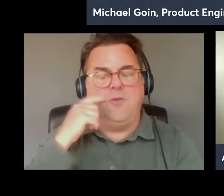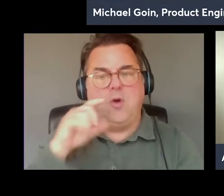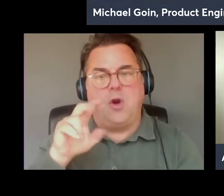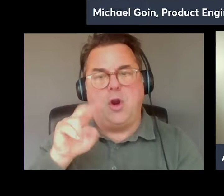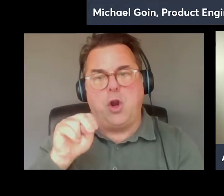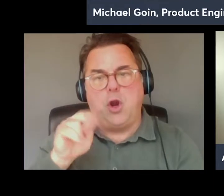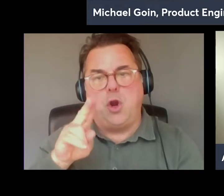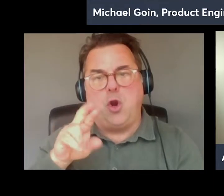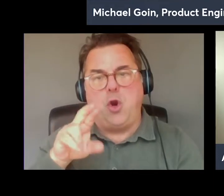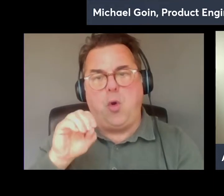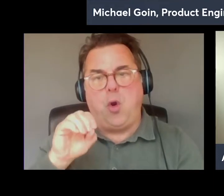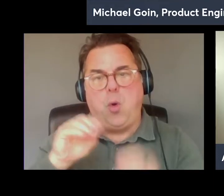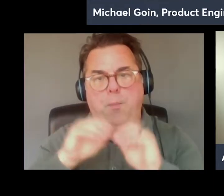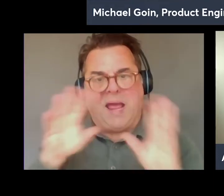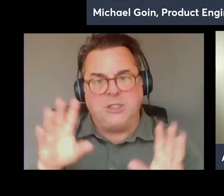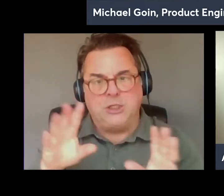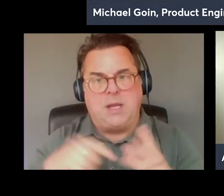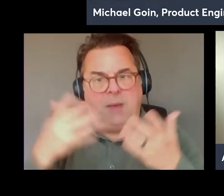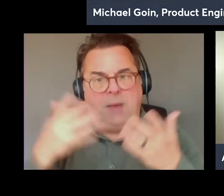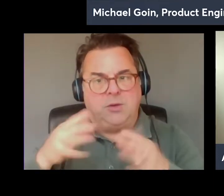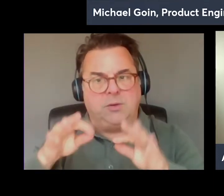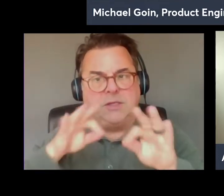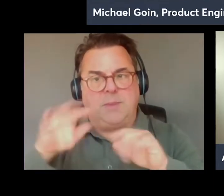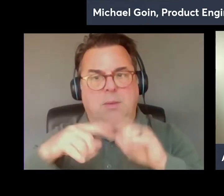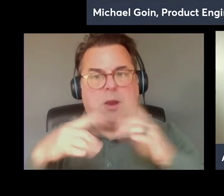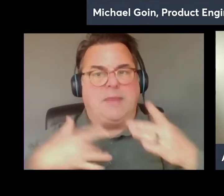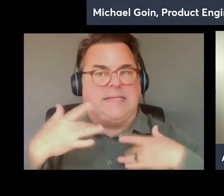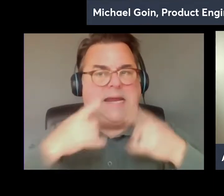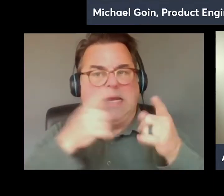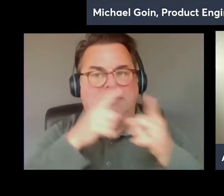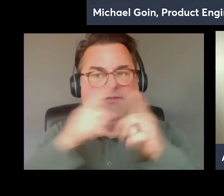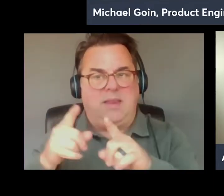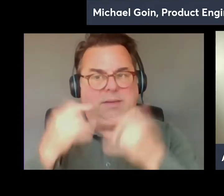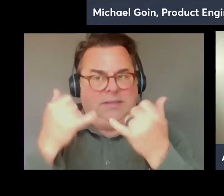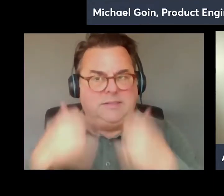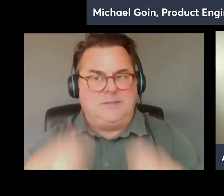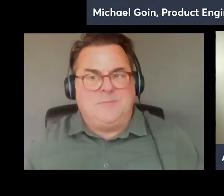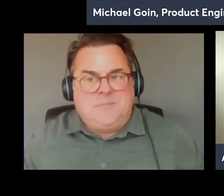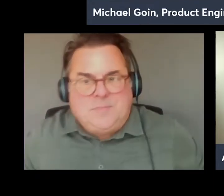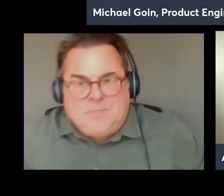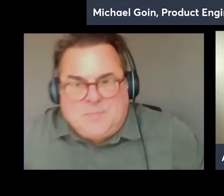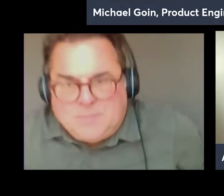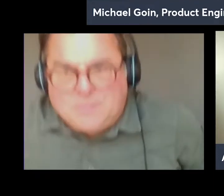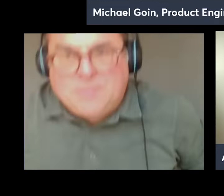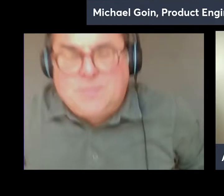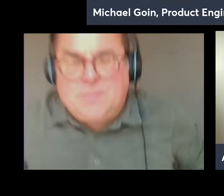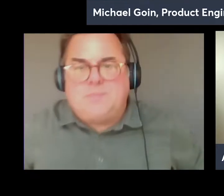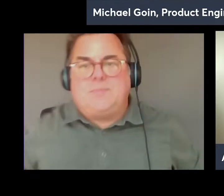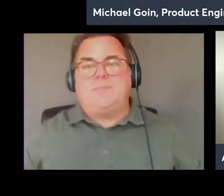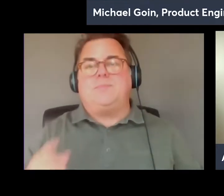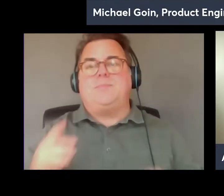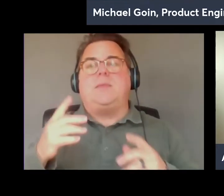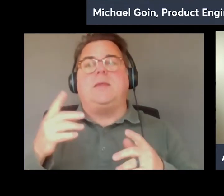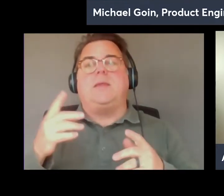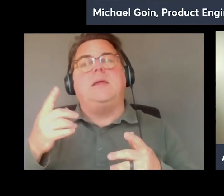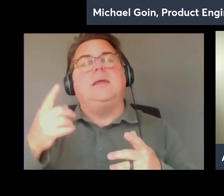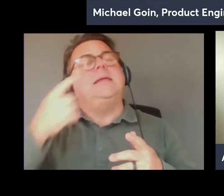I'm here to tell you about all the exciting developments we have today. Okay. Yeah, Michael, tell us, what is Neural